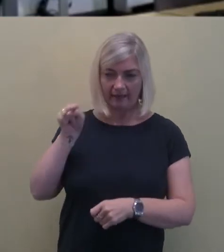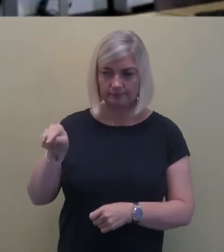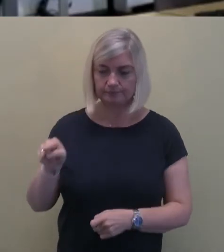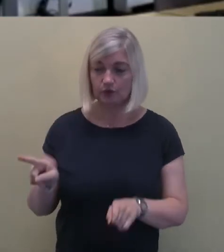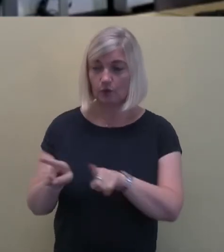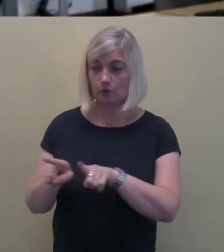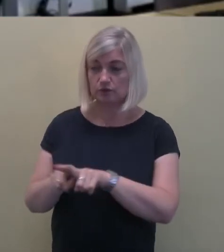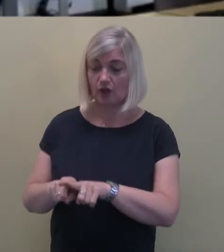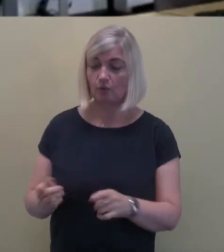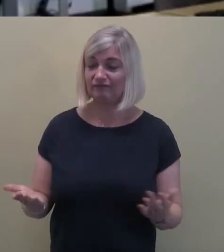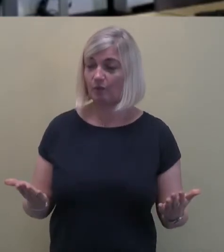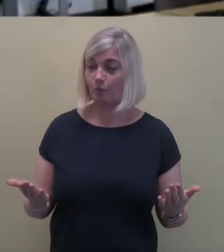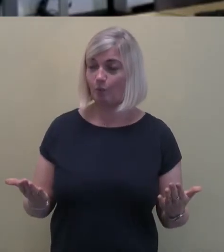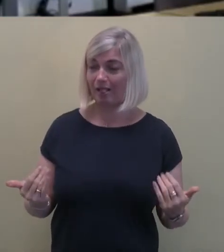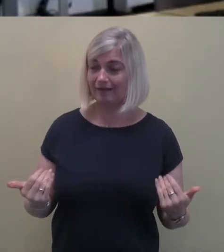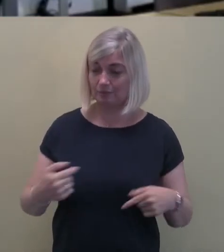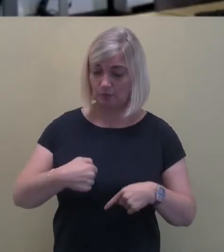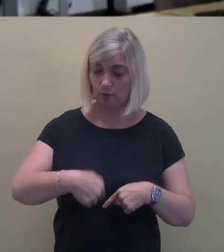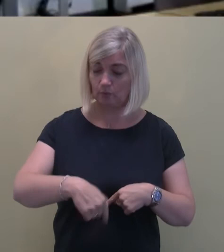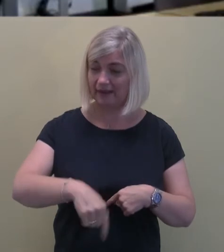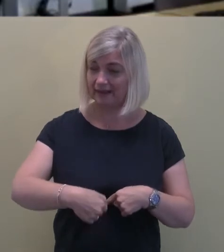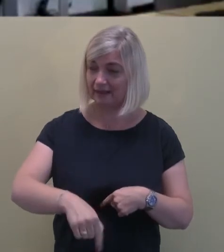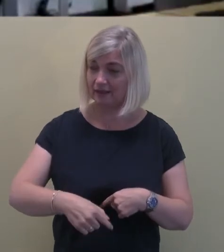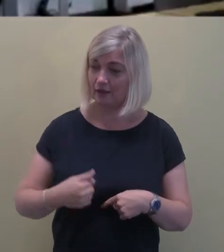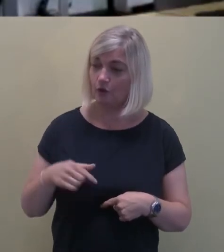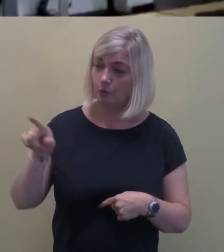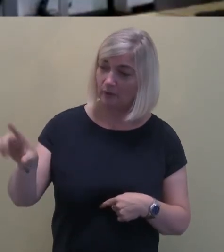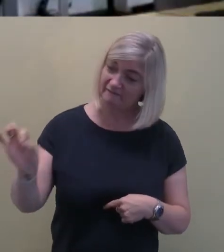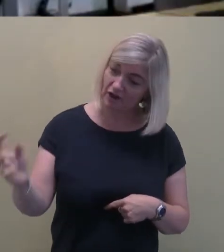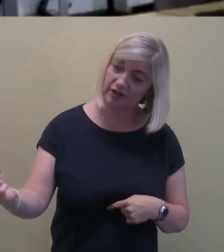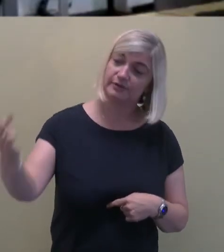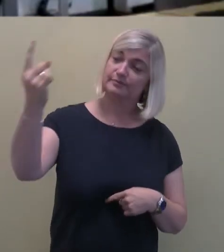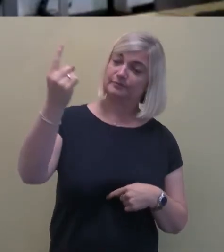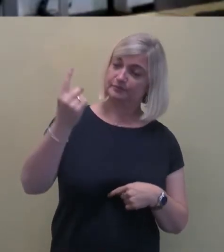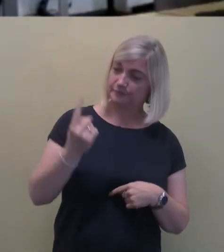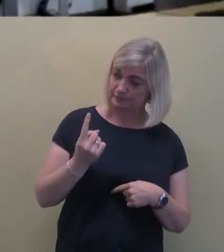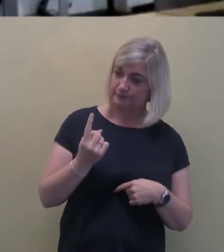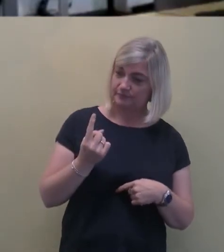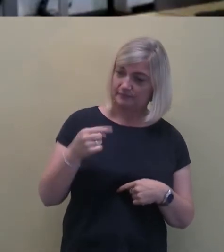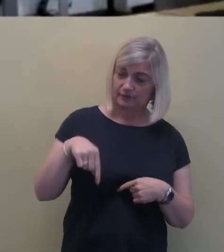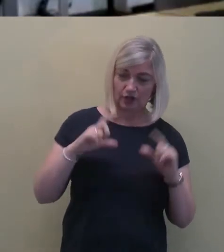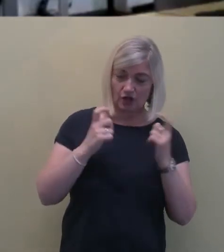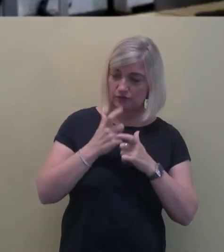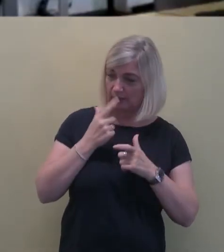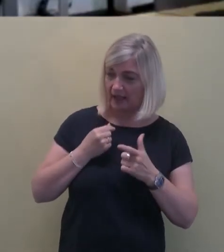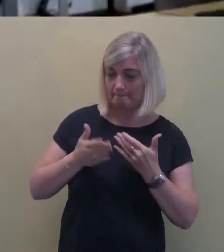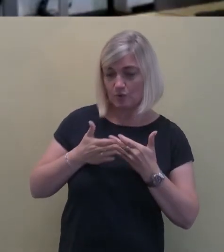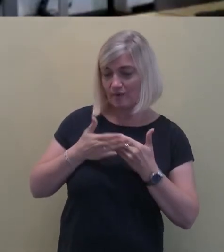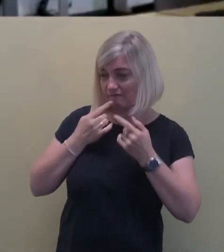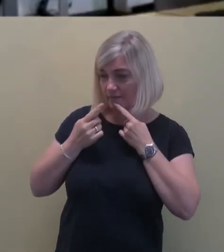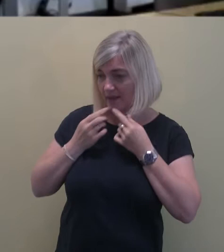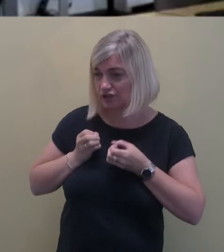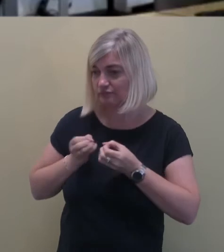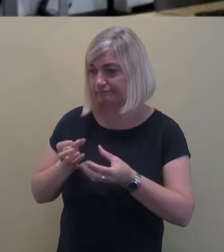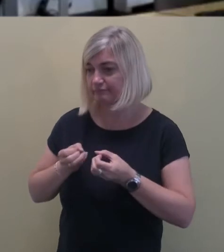English GCSE grades. So don't panic, there are other routes and options available for you, okay? So just keep applying, just carry